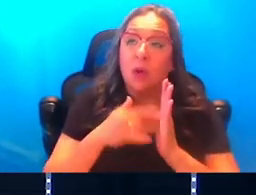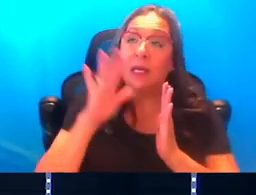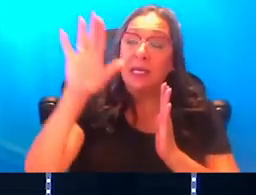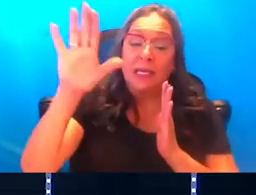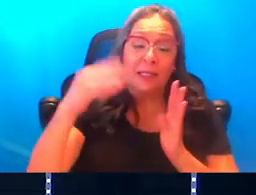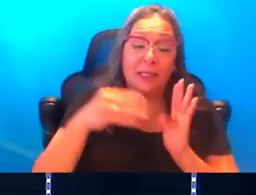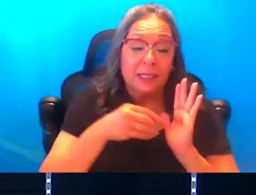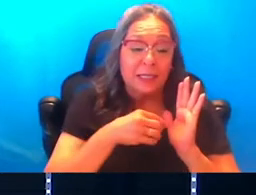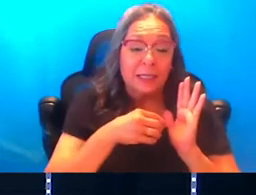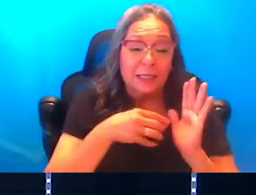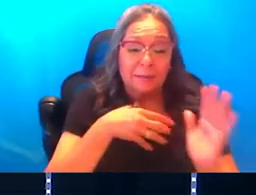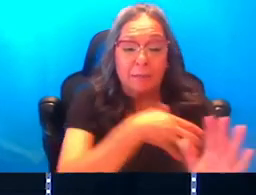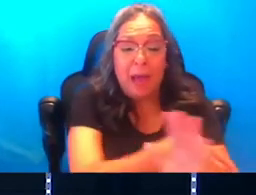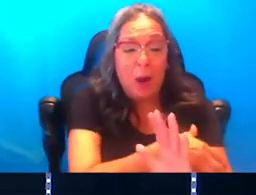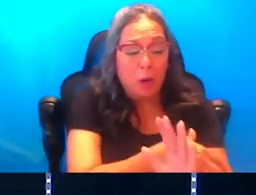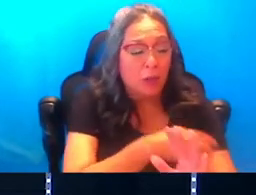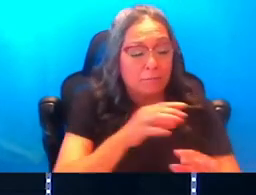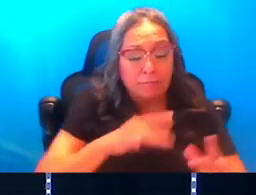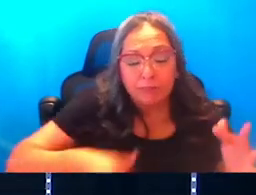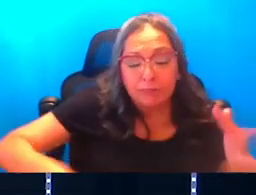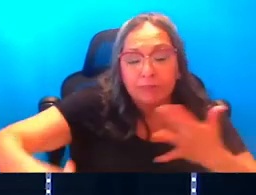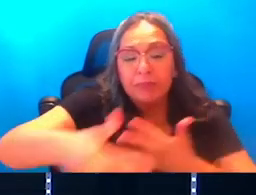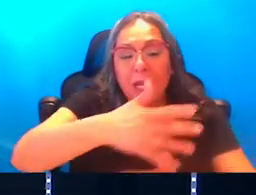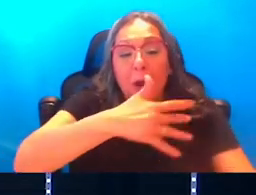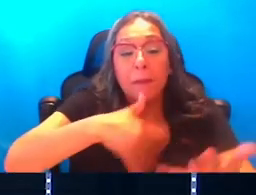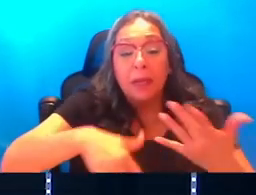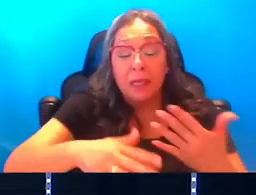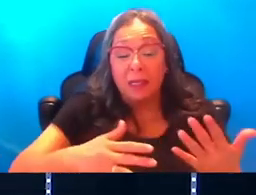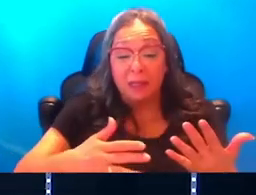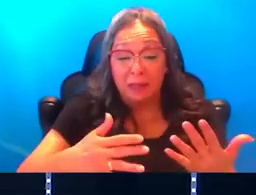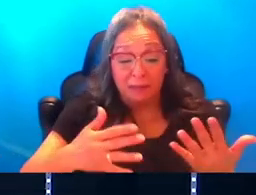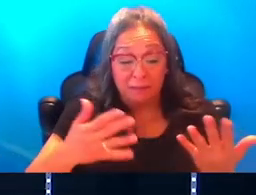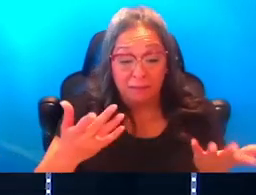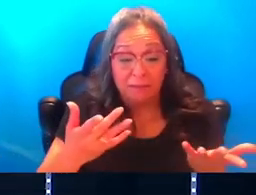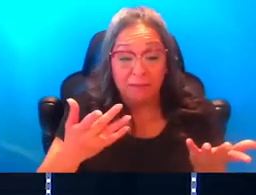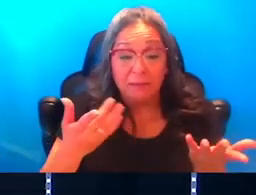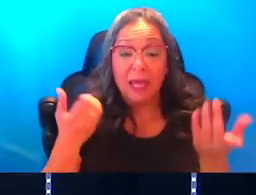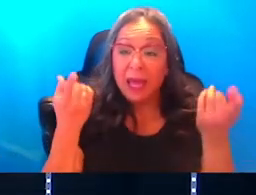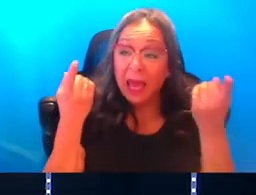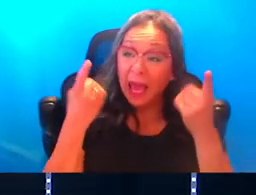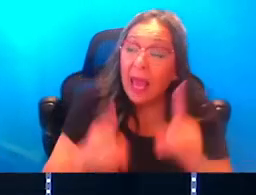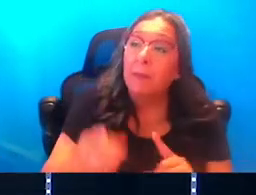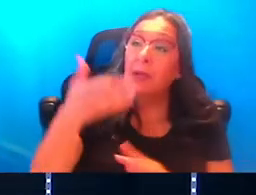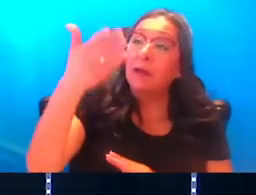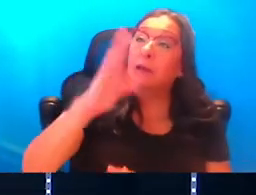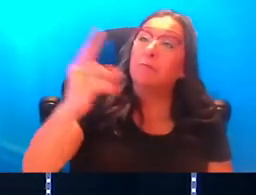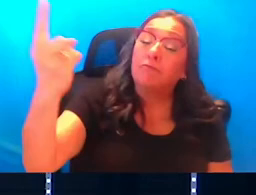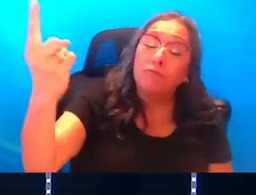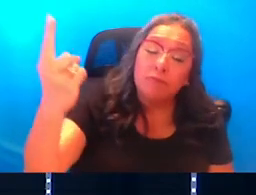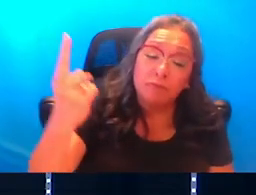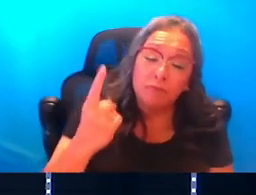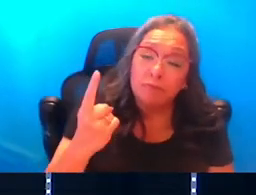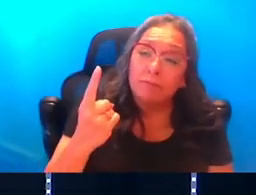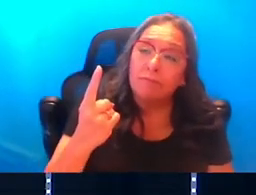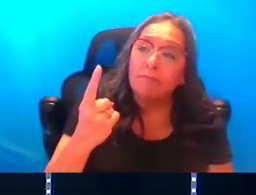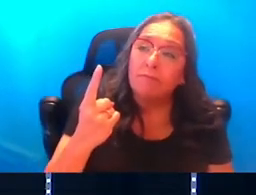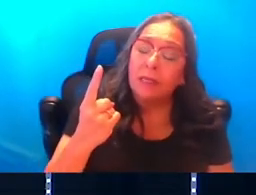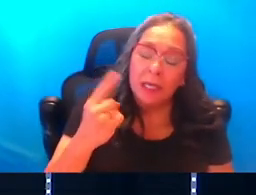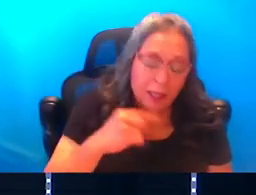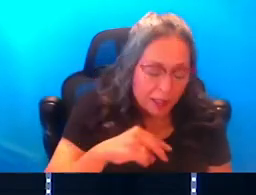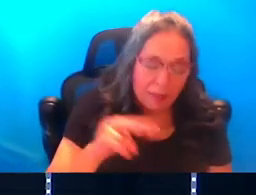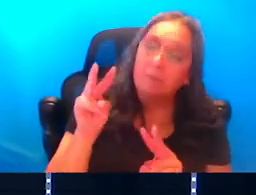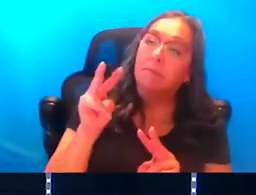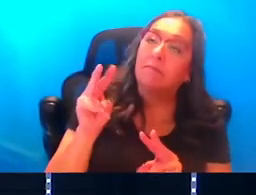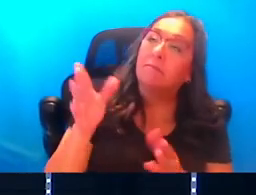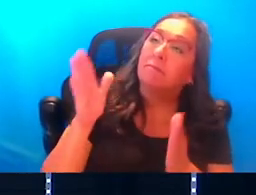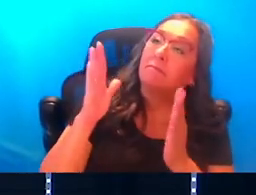I want you to know that. Because when something like that happens and God comes in like that and gets my attention like that, what I